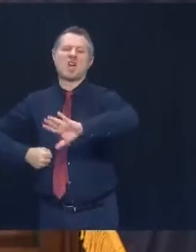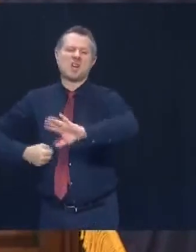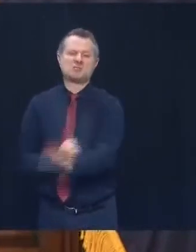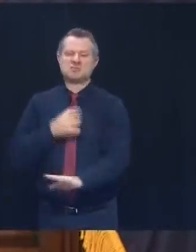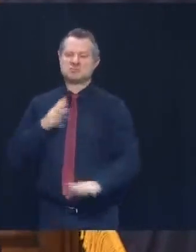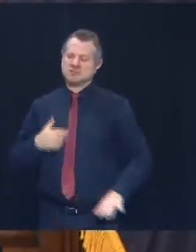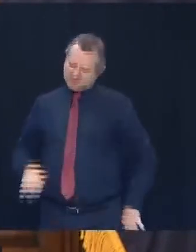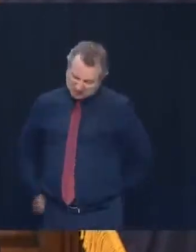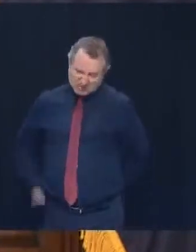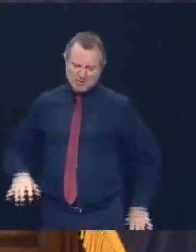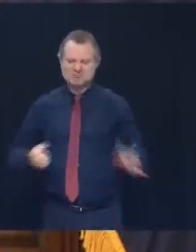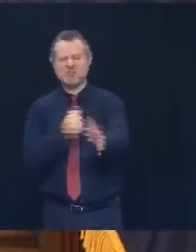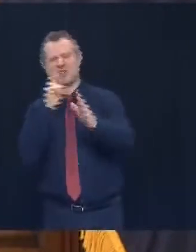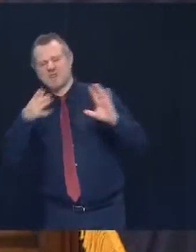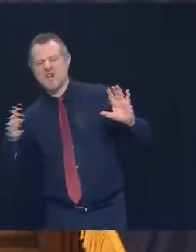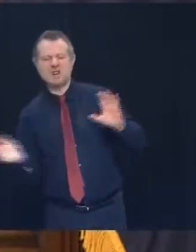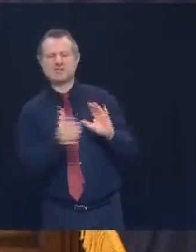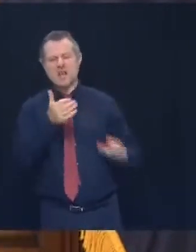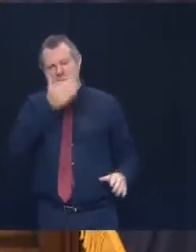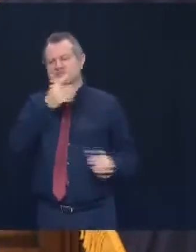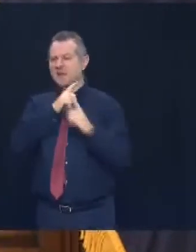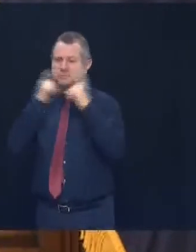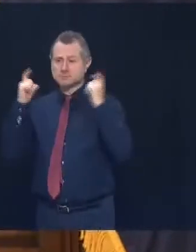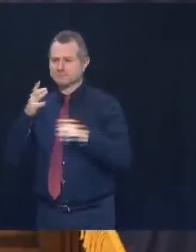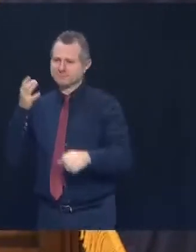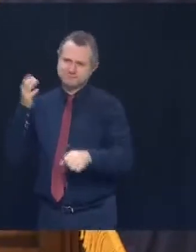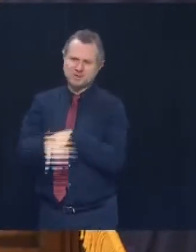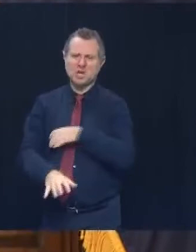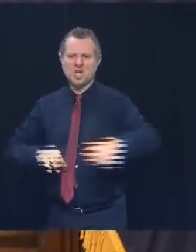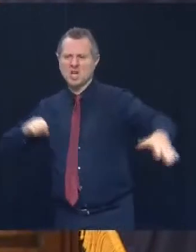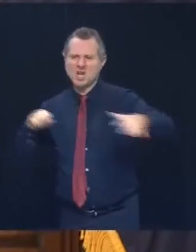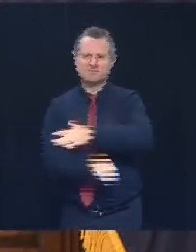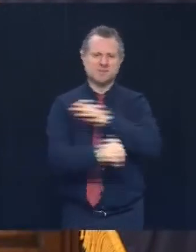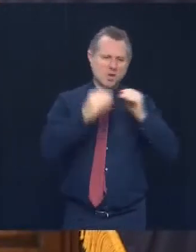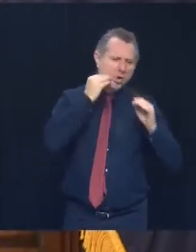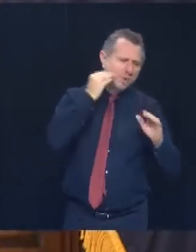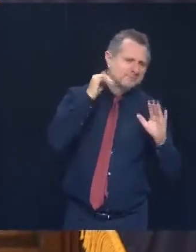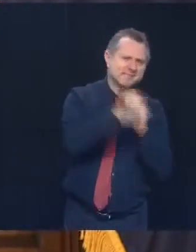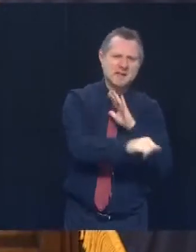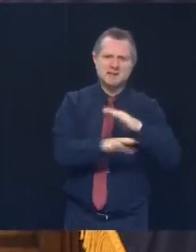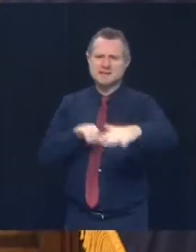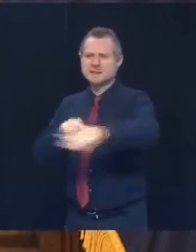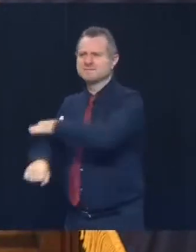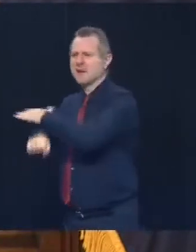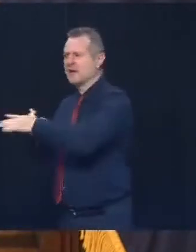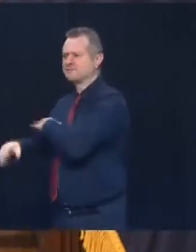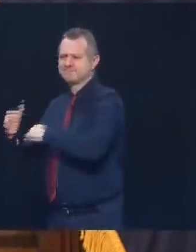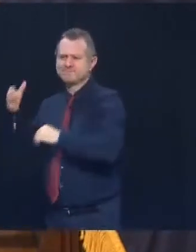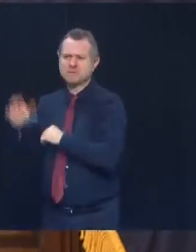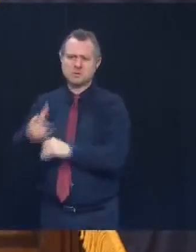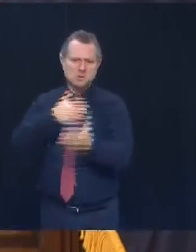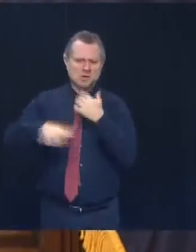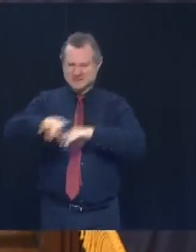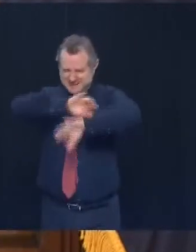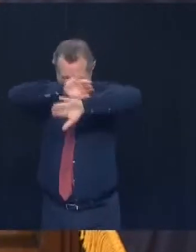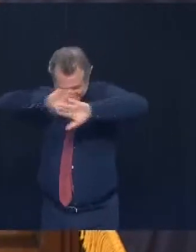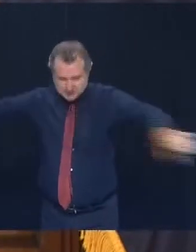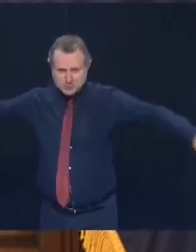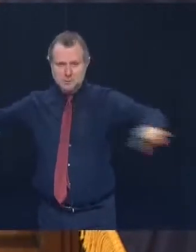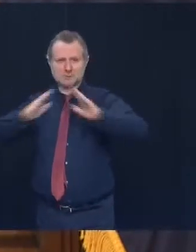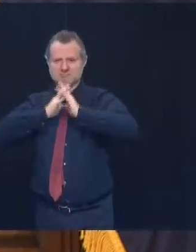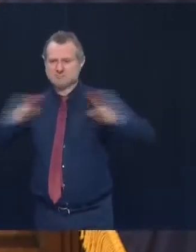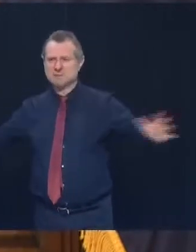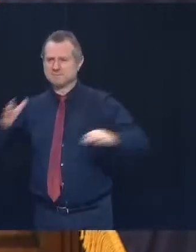mask wearing, forcing you to stay home, forcing social distancing, forcing you to use